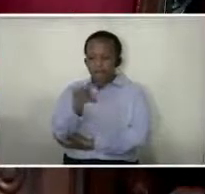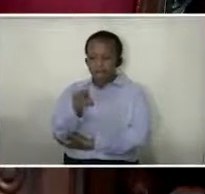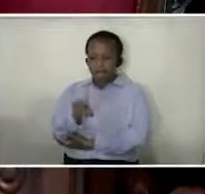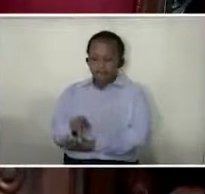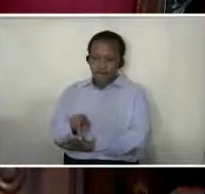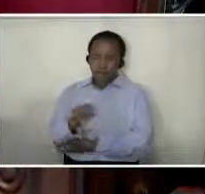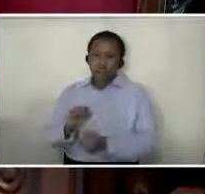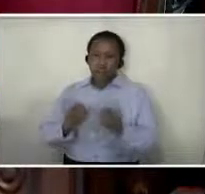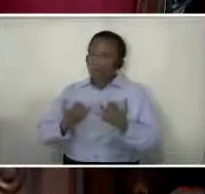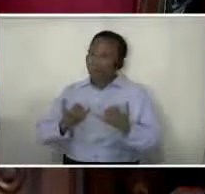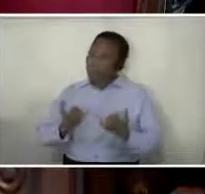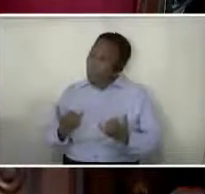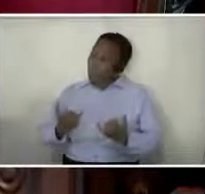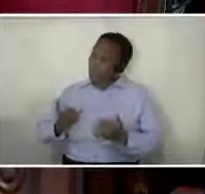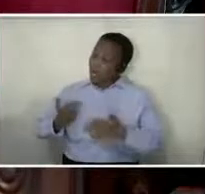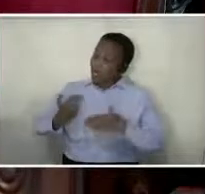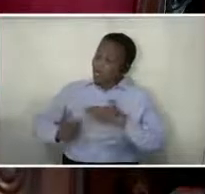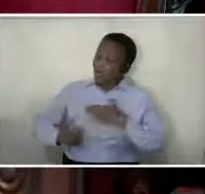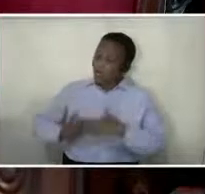until